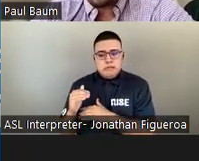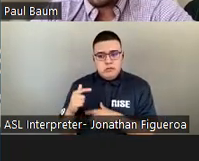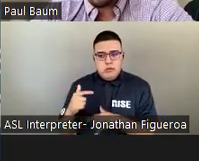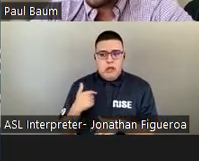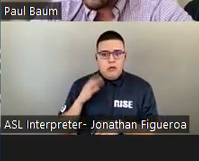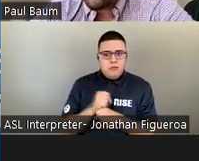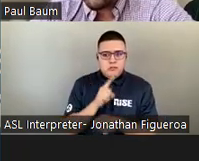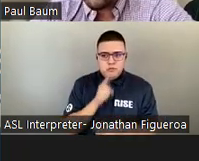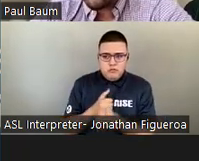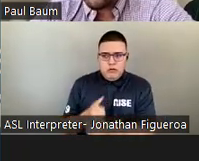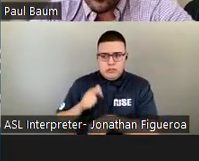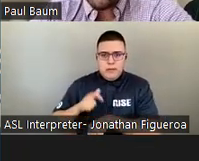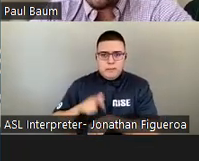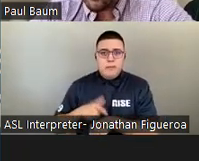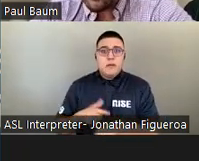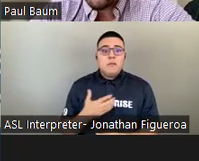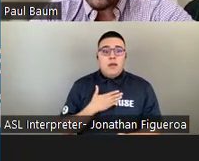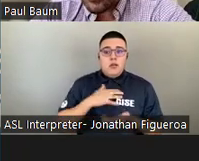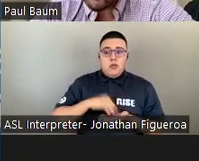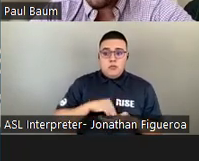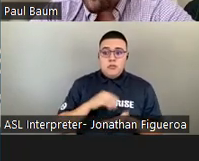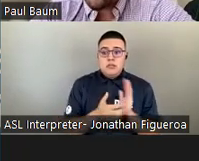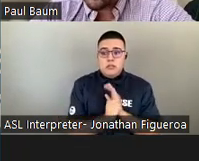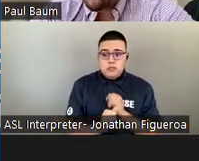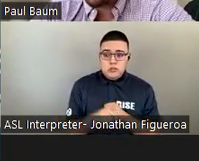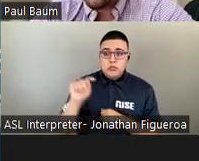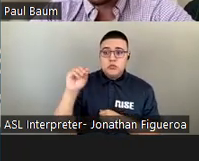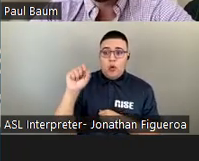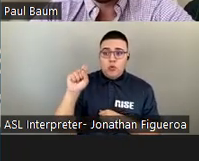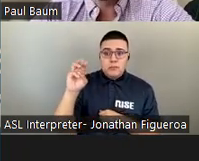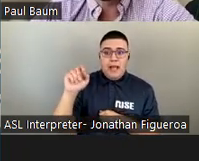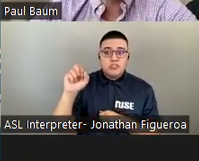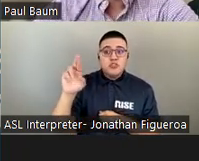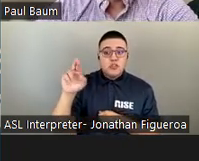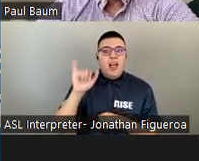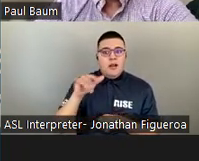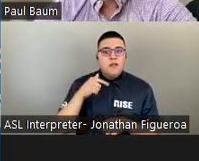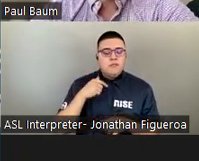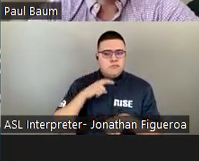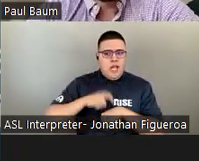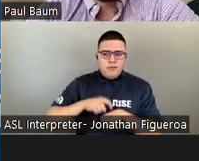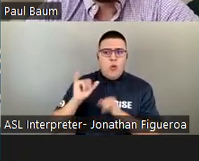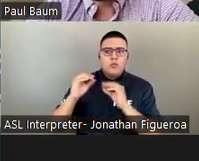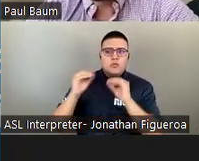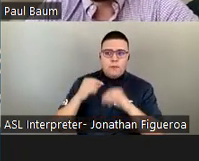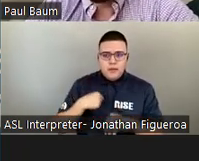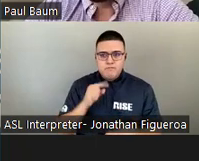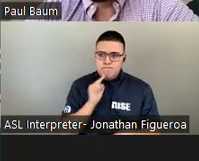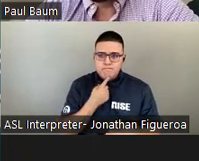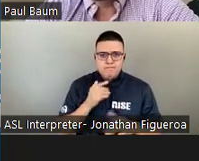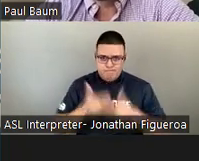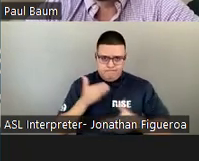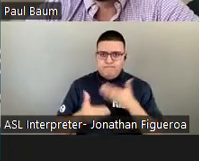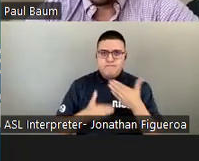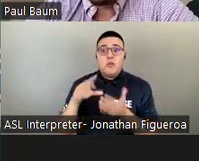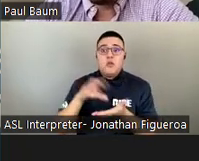One of the skills I learned in Toastmasters, so I'll keep a very close eye on that. So with the learning